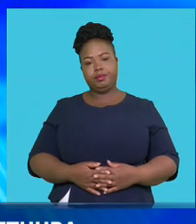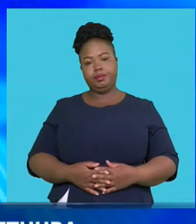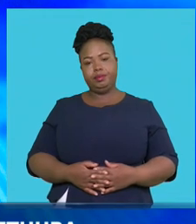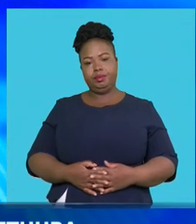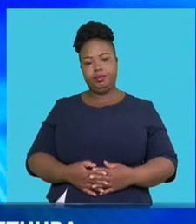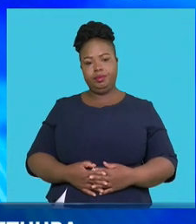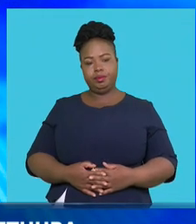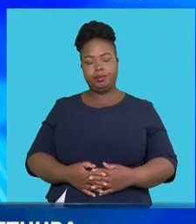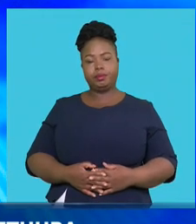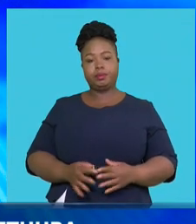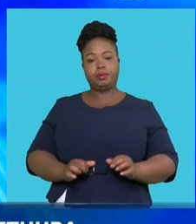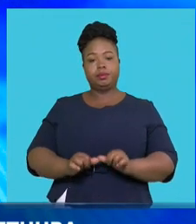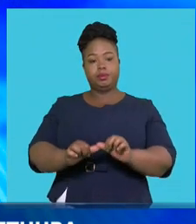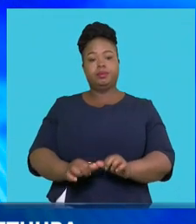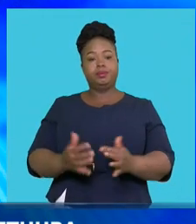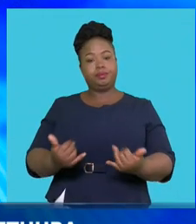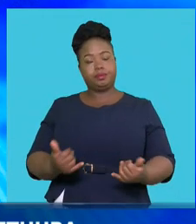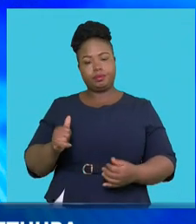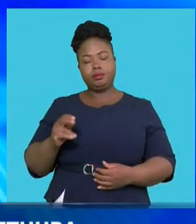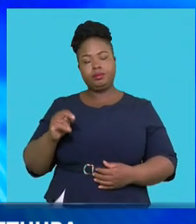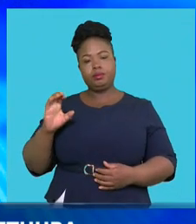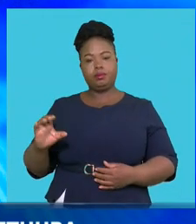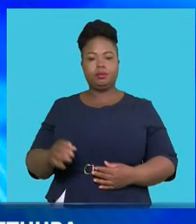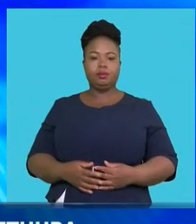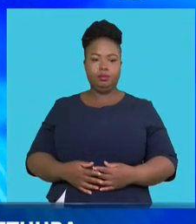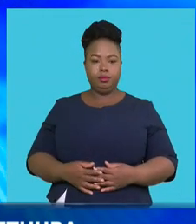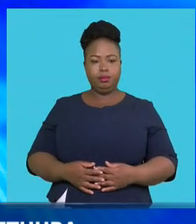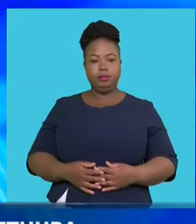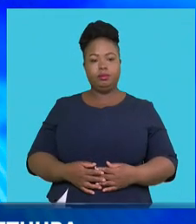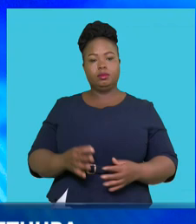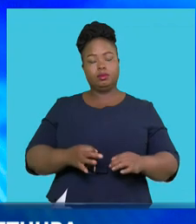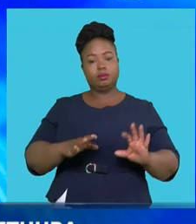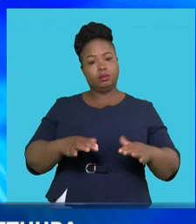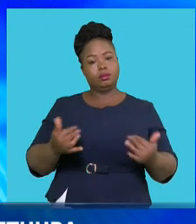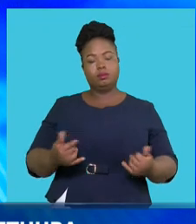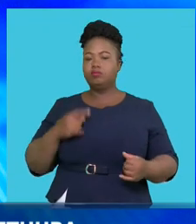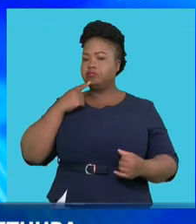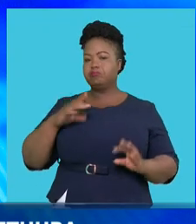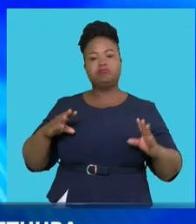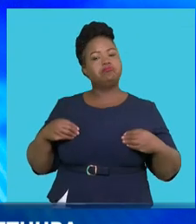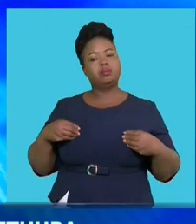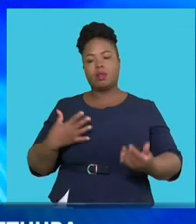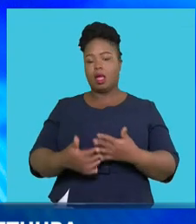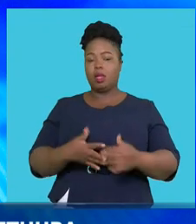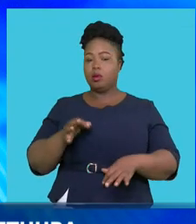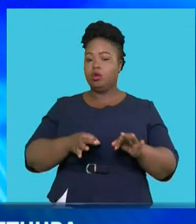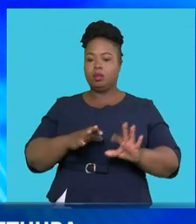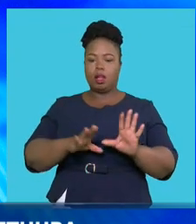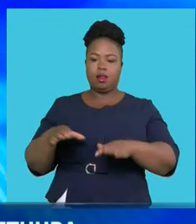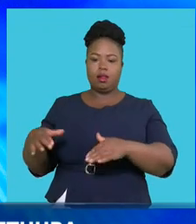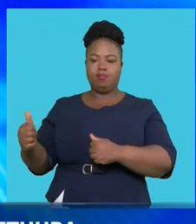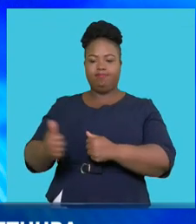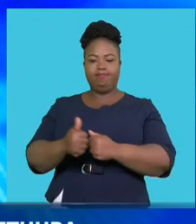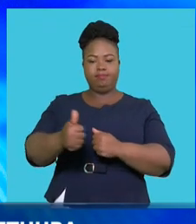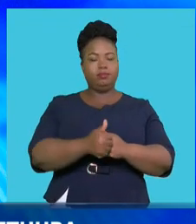Sita bele mkama, nimi tu mbiye African National Congress. Lombuto uvulele yonge imibuto ezo politiko ituba luk teta